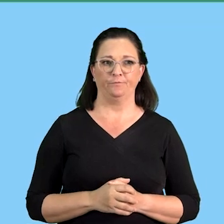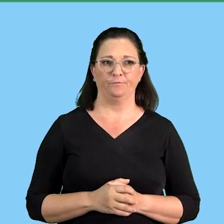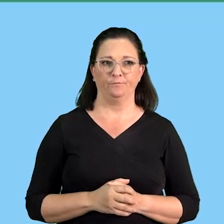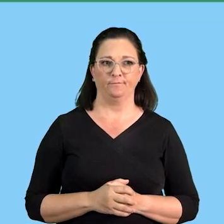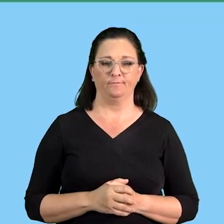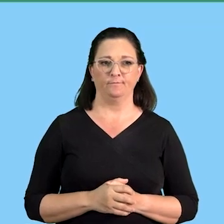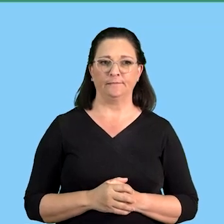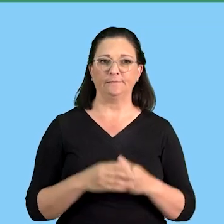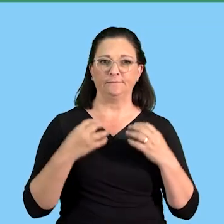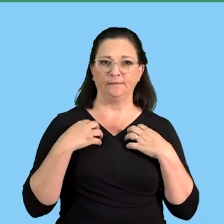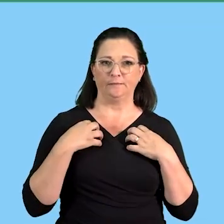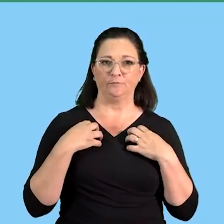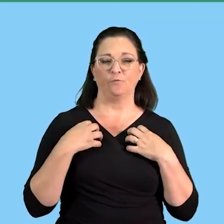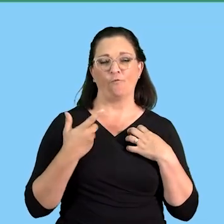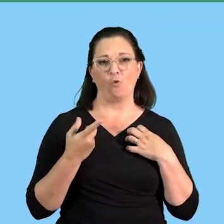the business